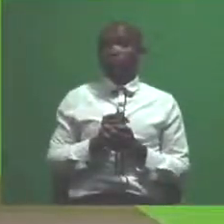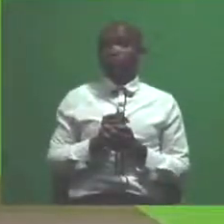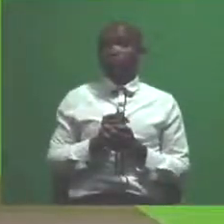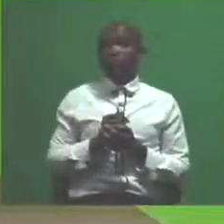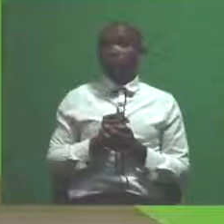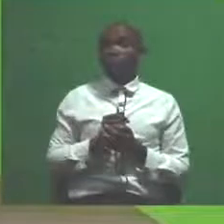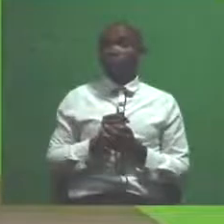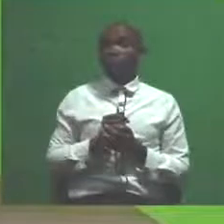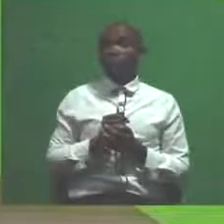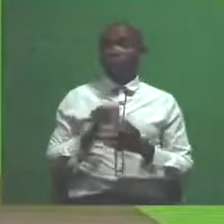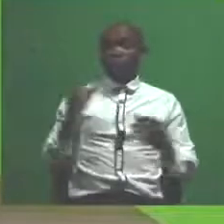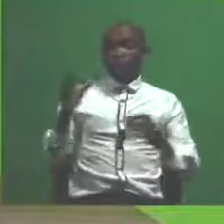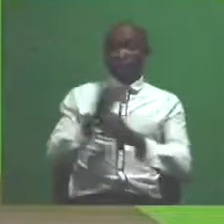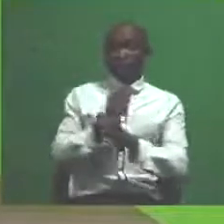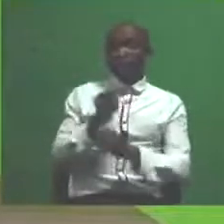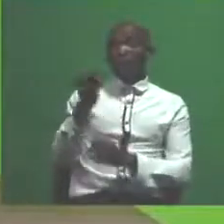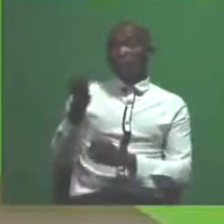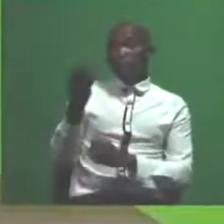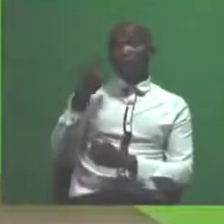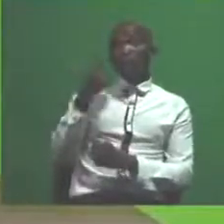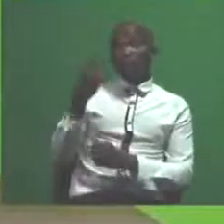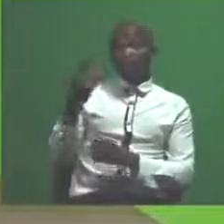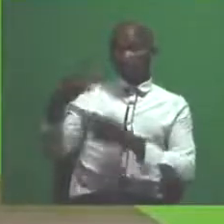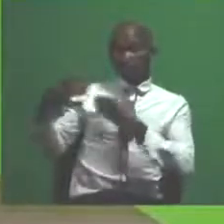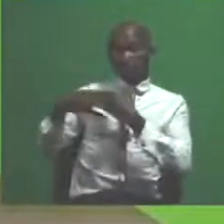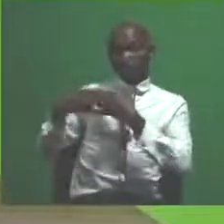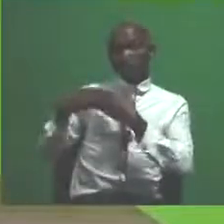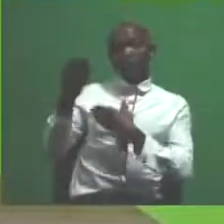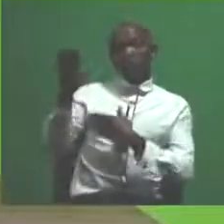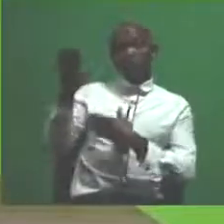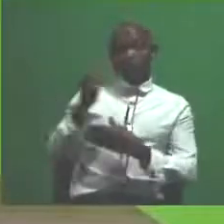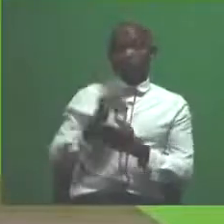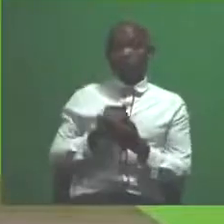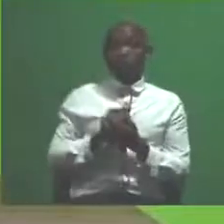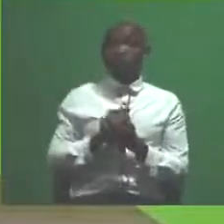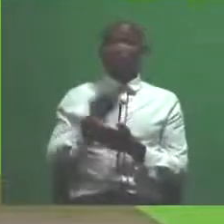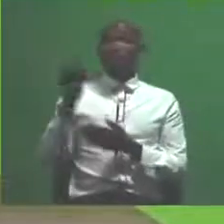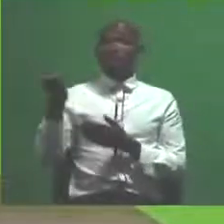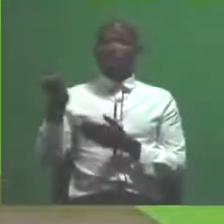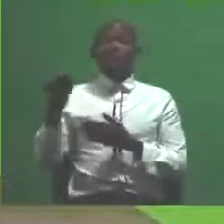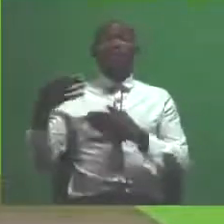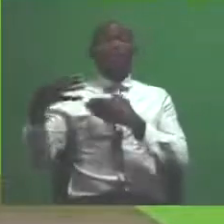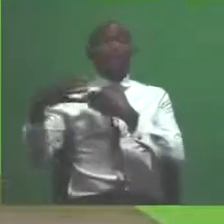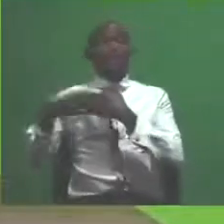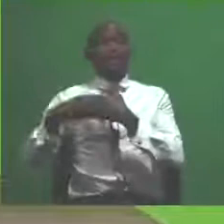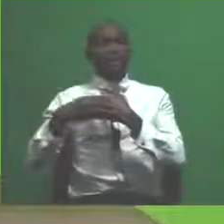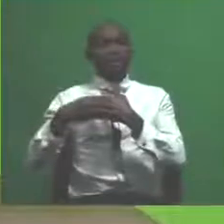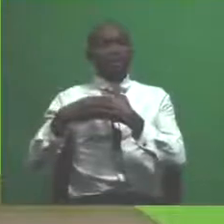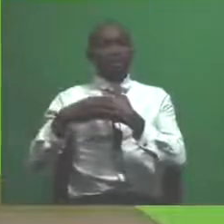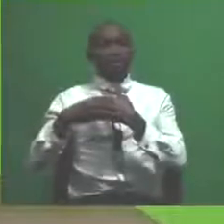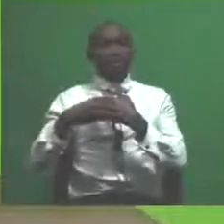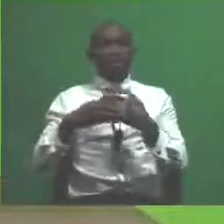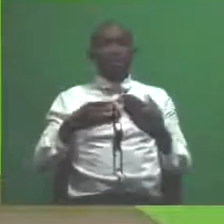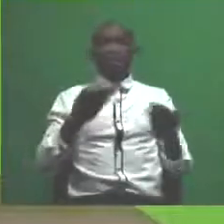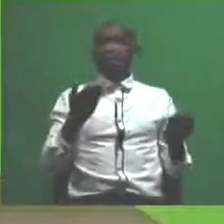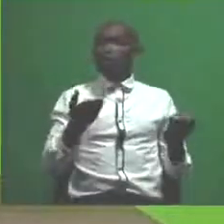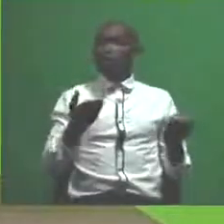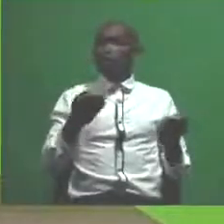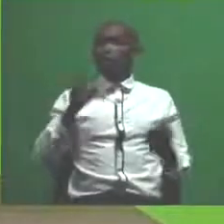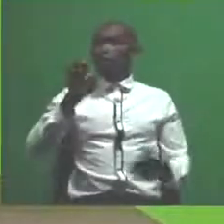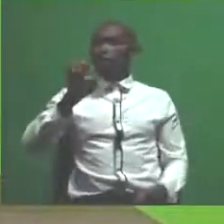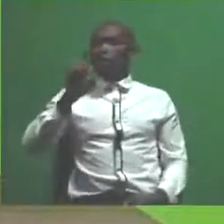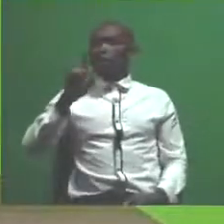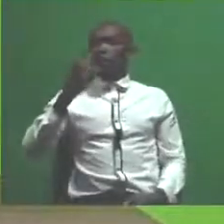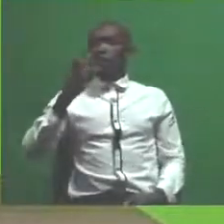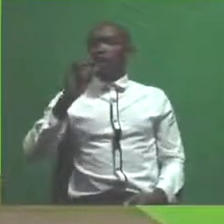I have this one. Look at this. This is the energy profile for